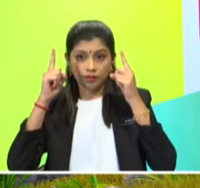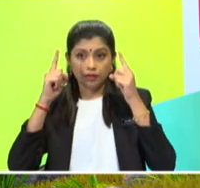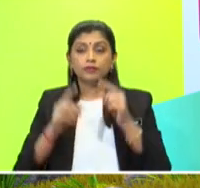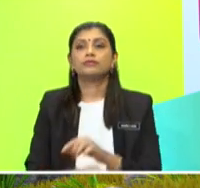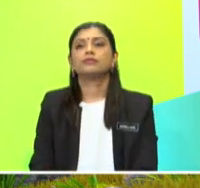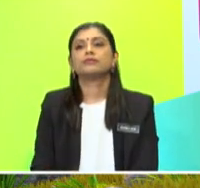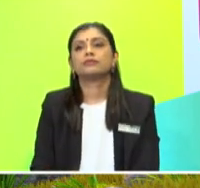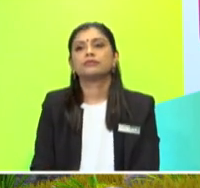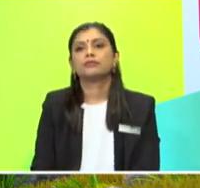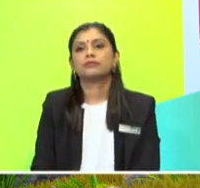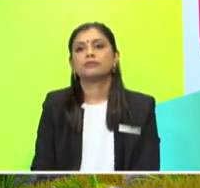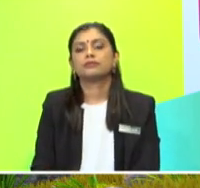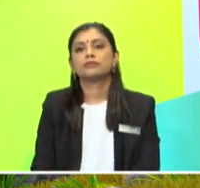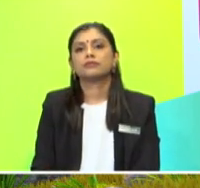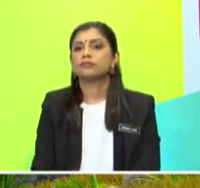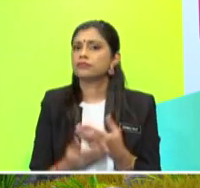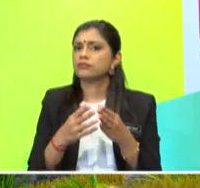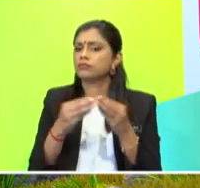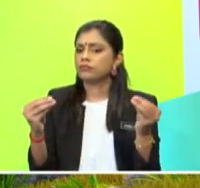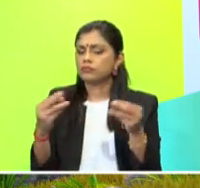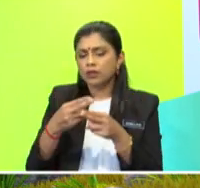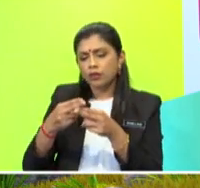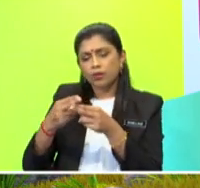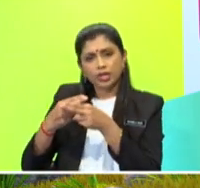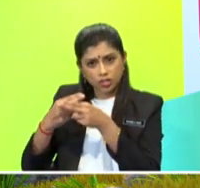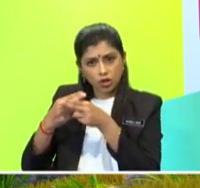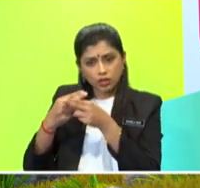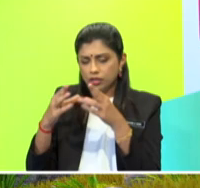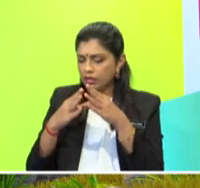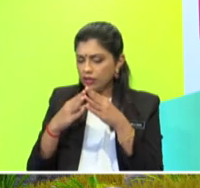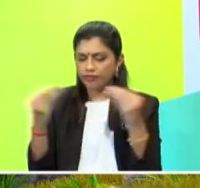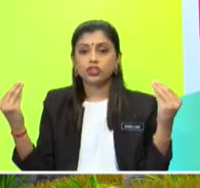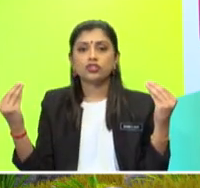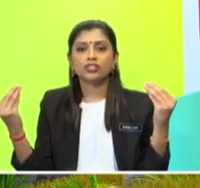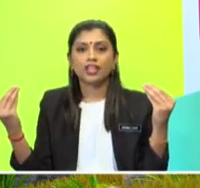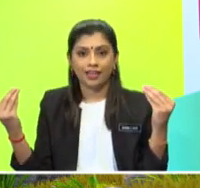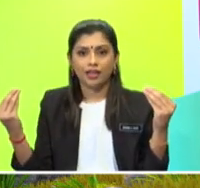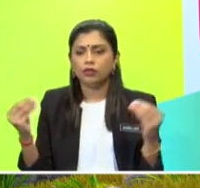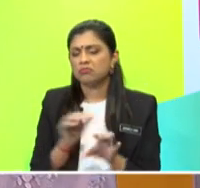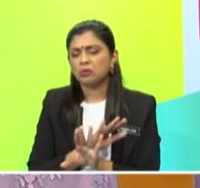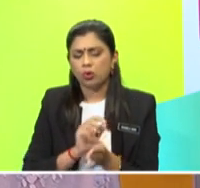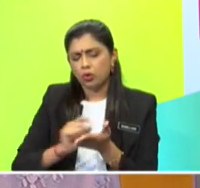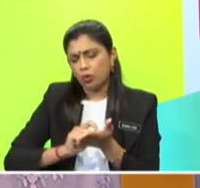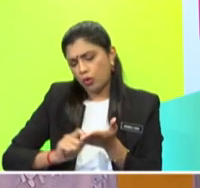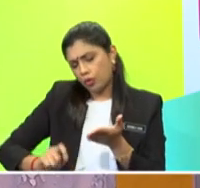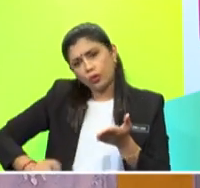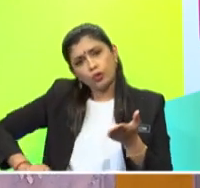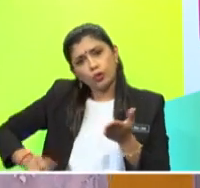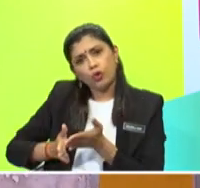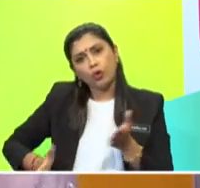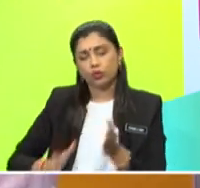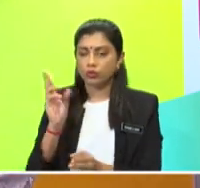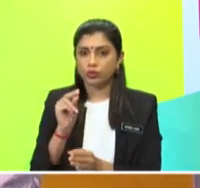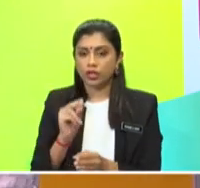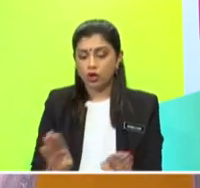to your family. Spot on. A beautiful way, short, clear-cut closing line. Do you agree with me, Sean? Yes, very well done